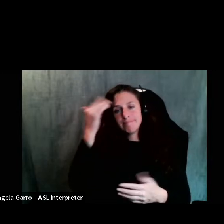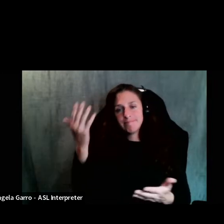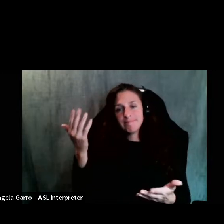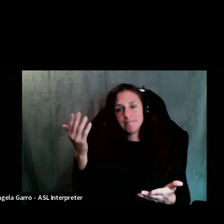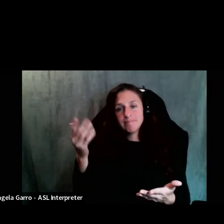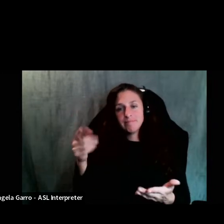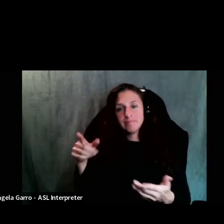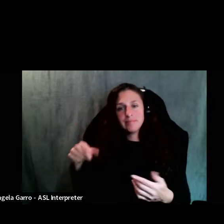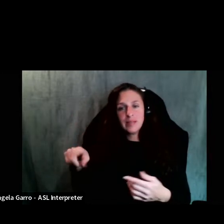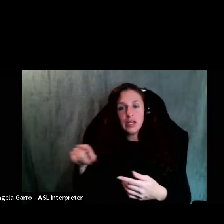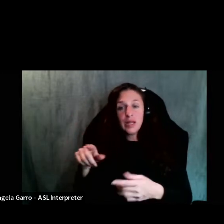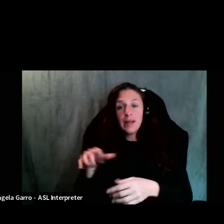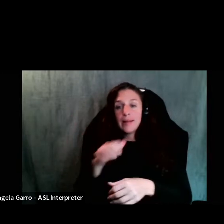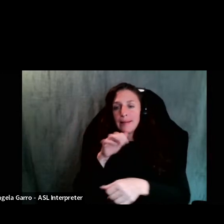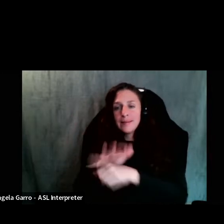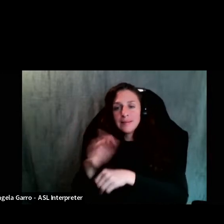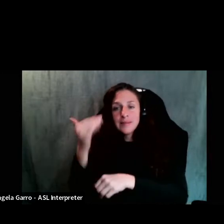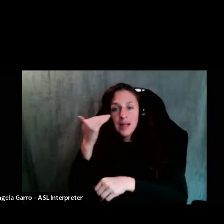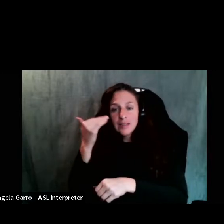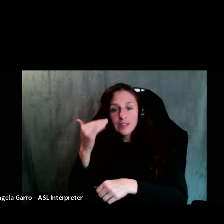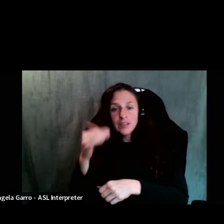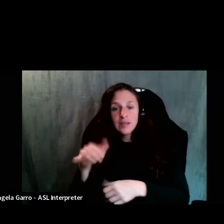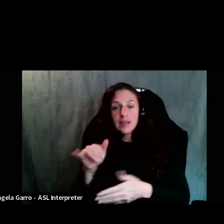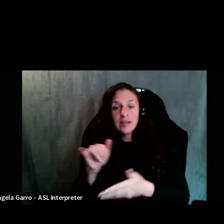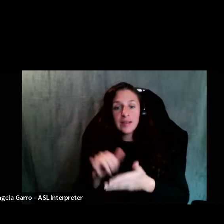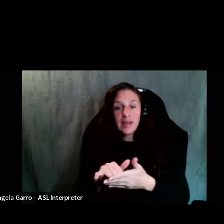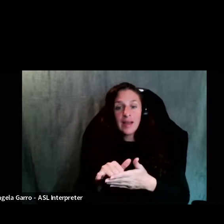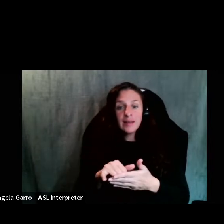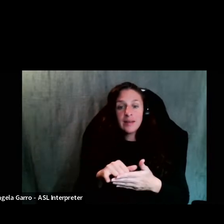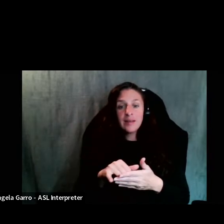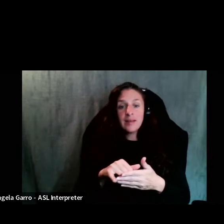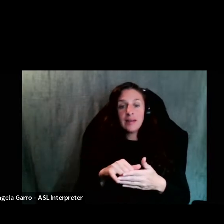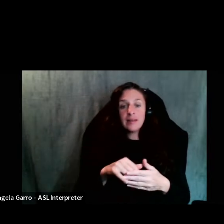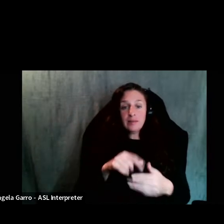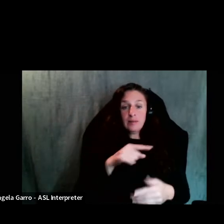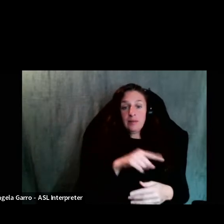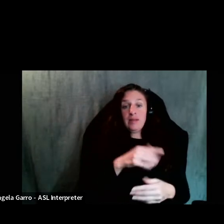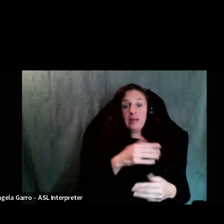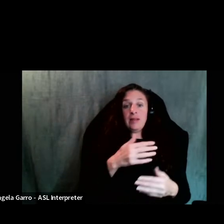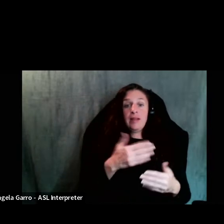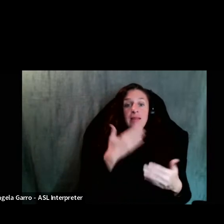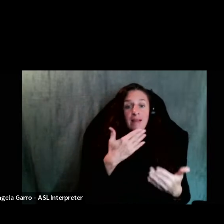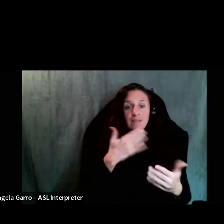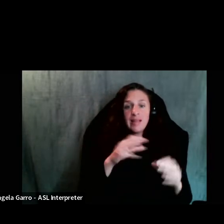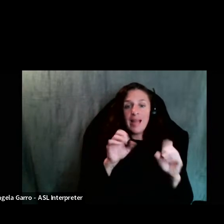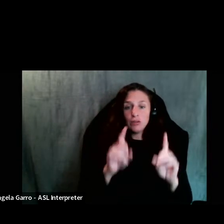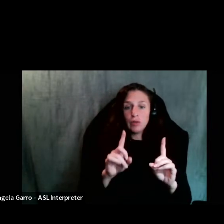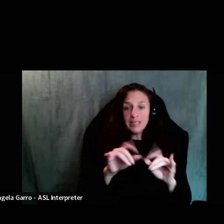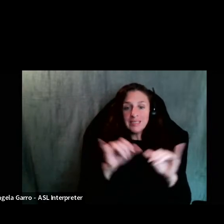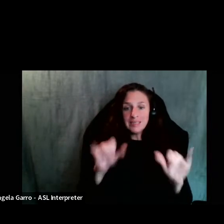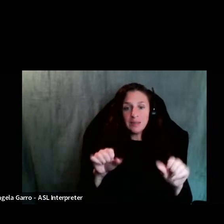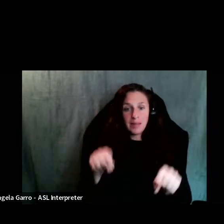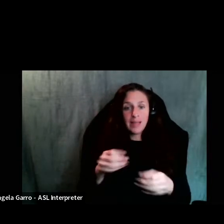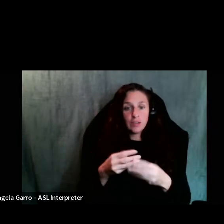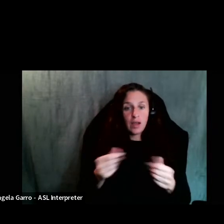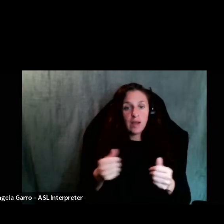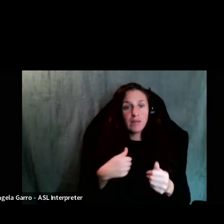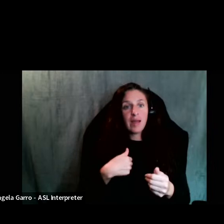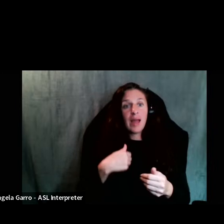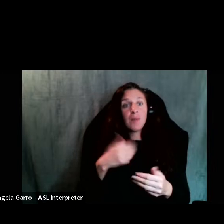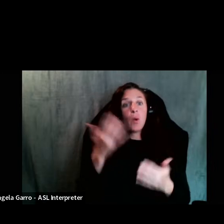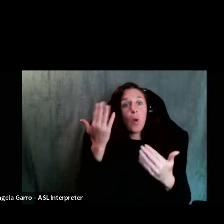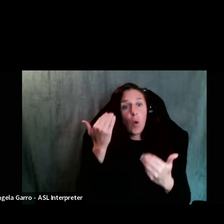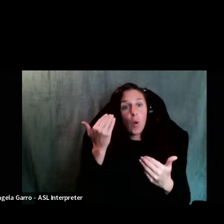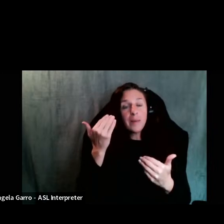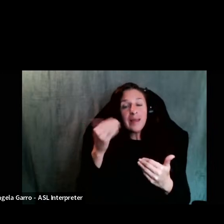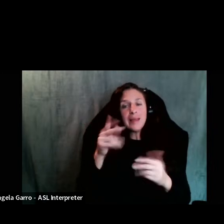is thankfully what education systems can mitigate and solve. I'm hoping by people learning more about the other part of the story, they